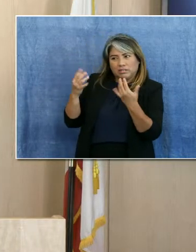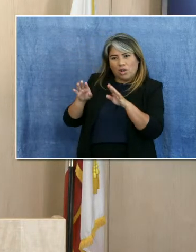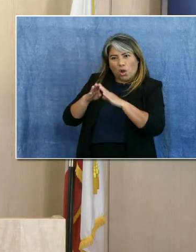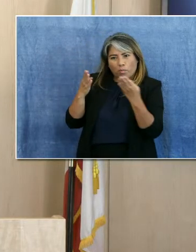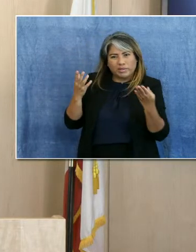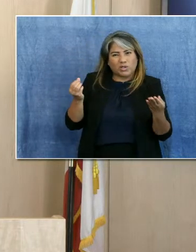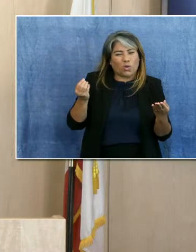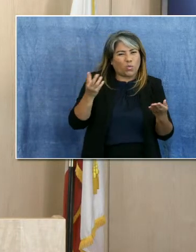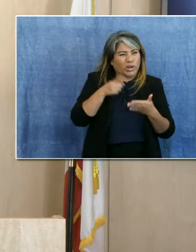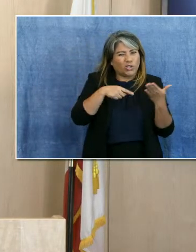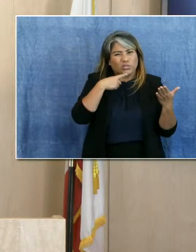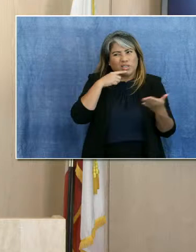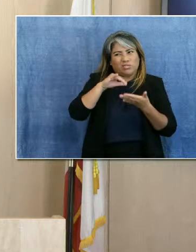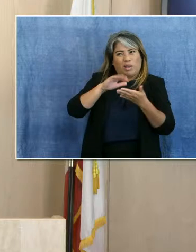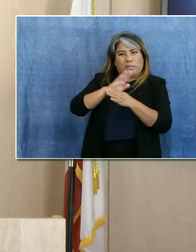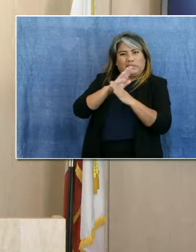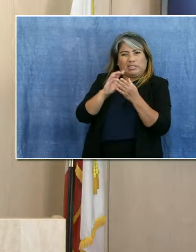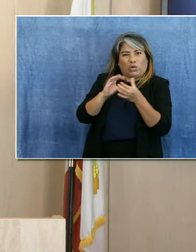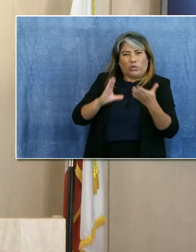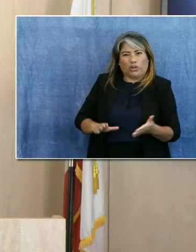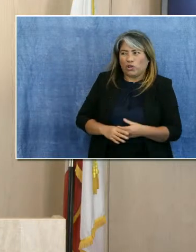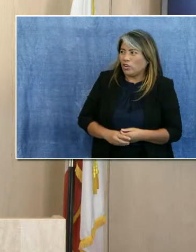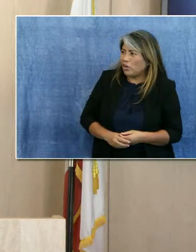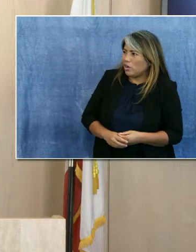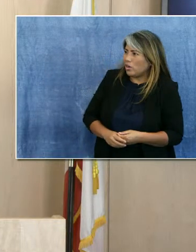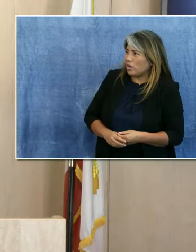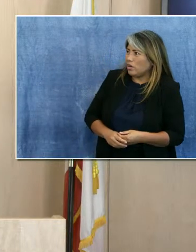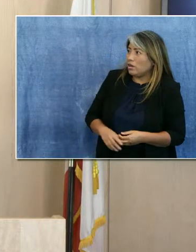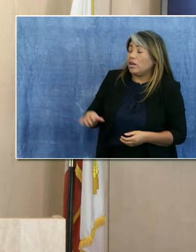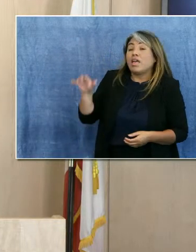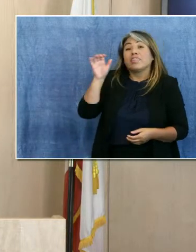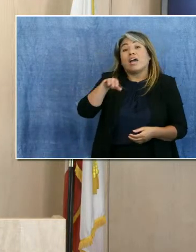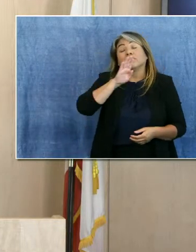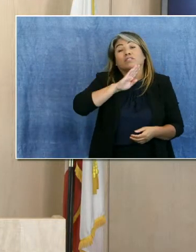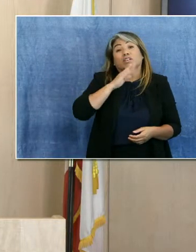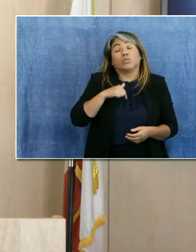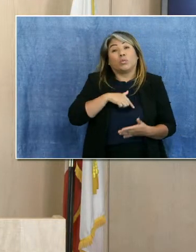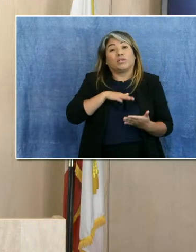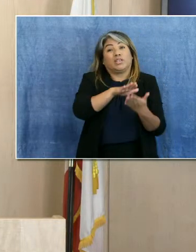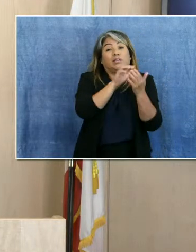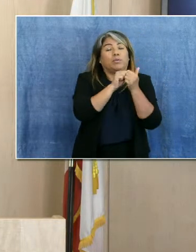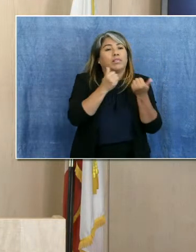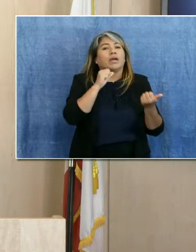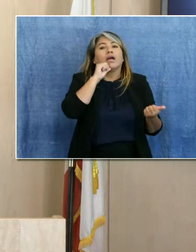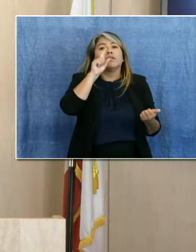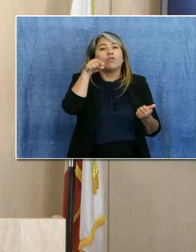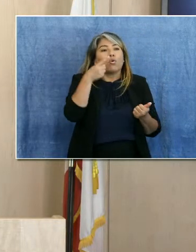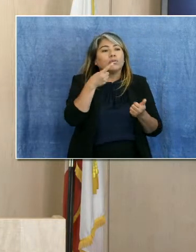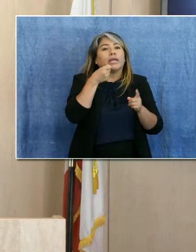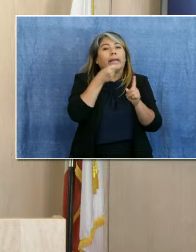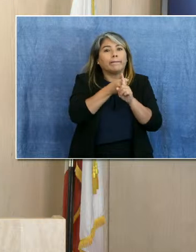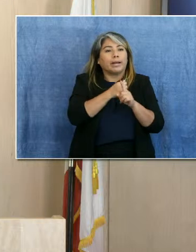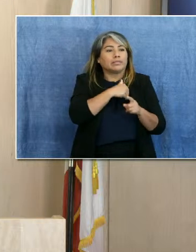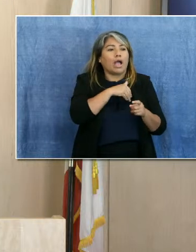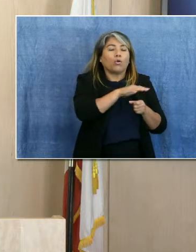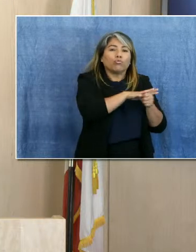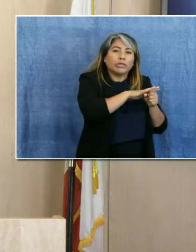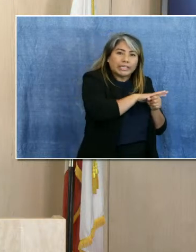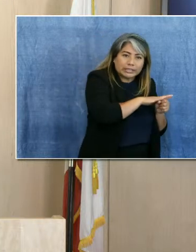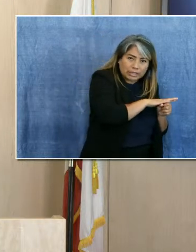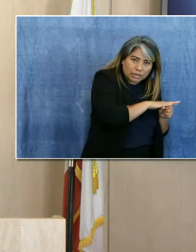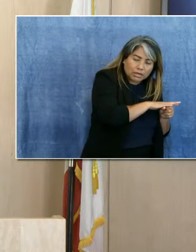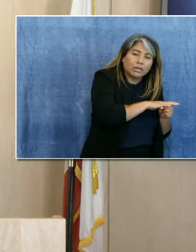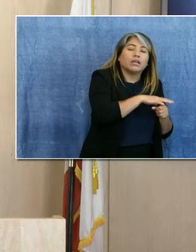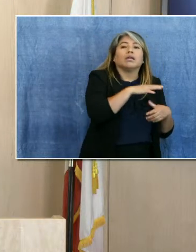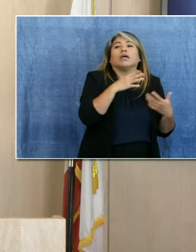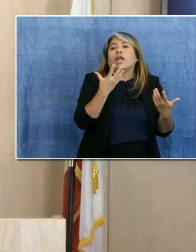owner? No, that's the frustration with what we're doing, is it not only impacts our region and the potential